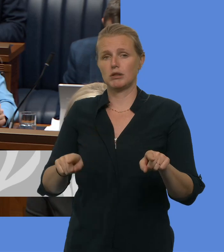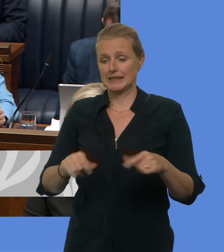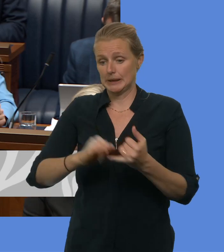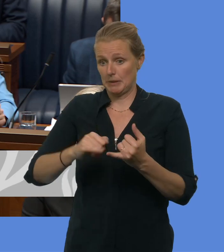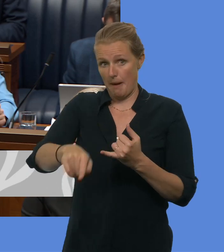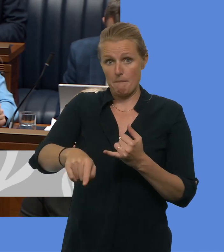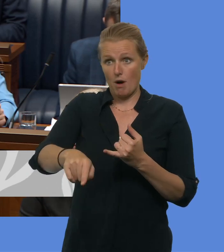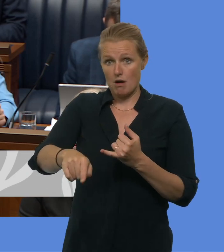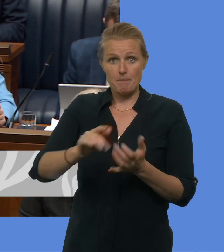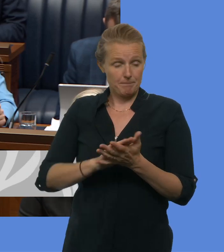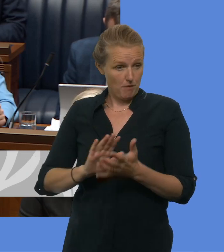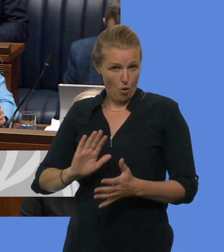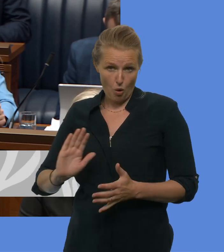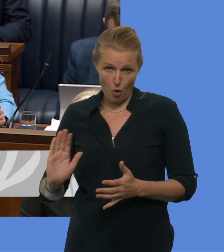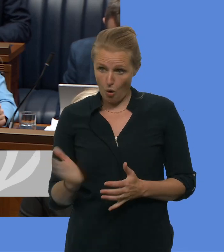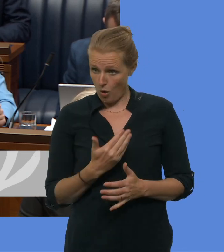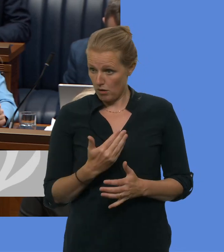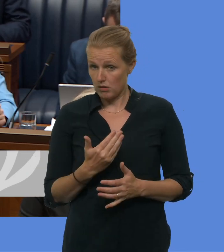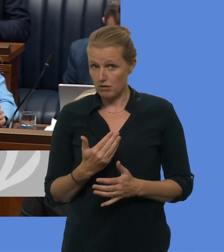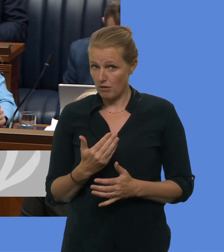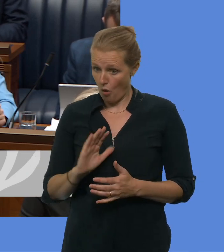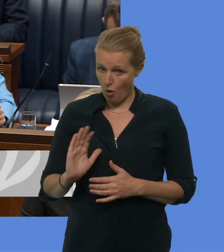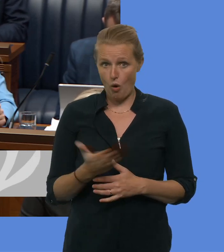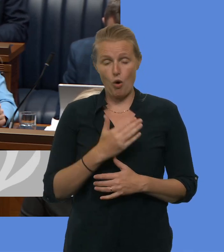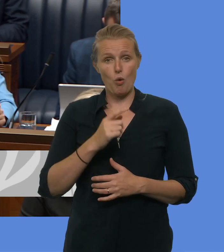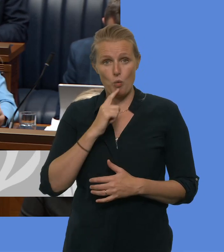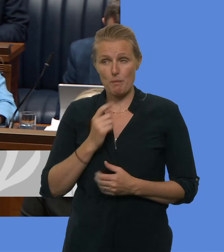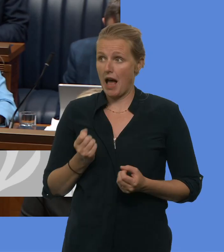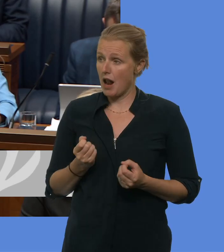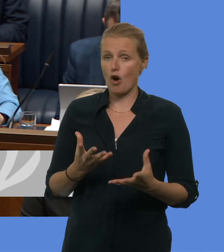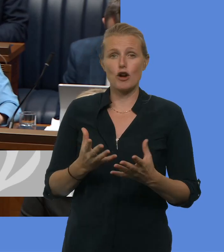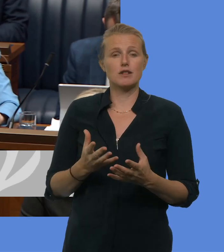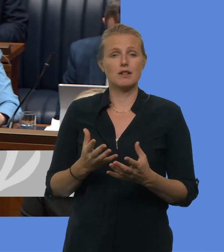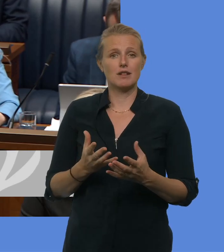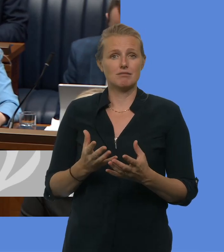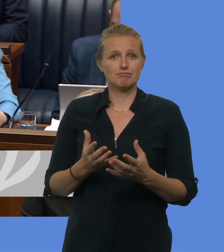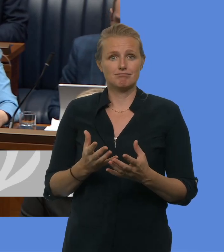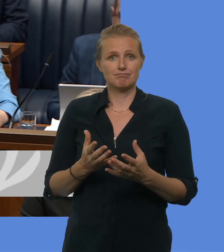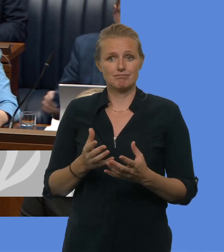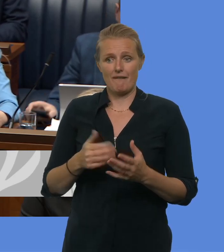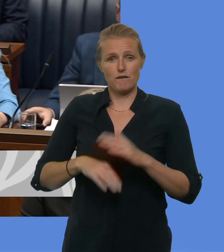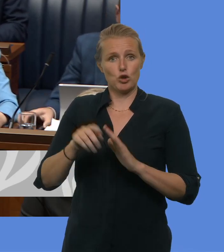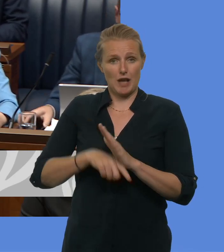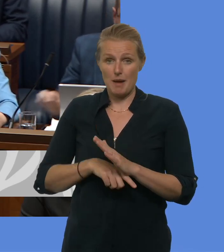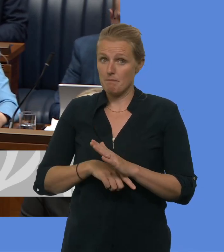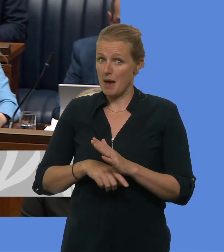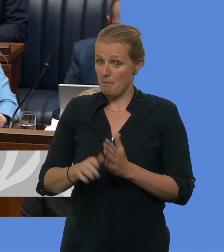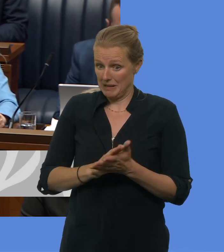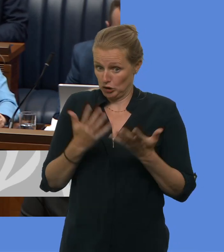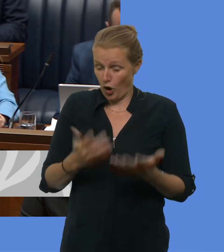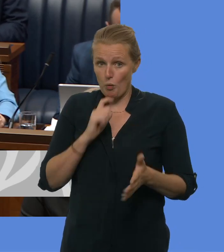September of this year, we will have equalised that so that it's a 50-50 split. We've now agreed through the Executive to